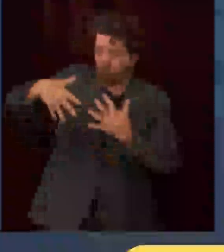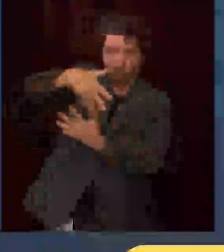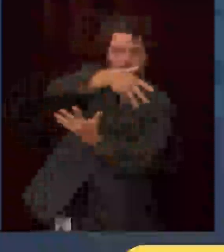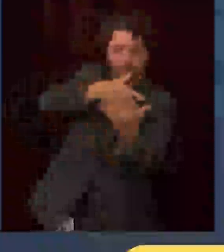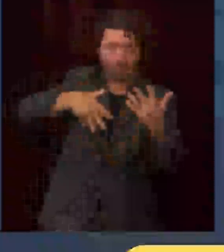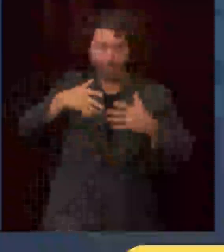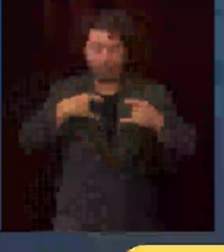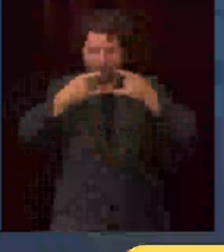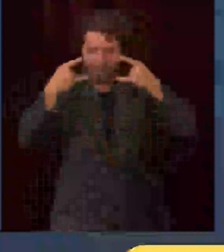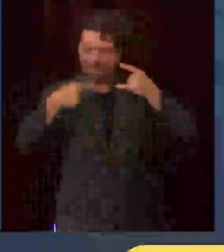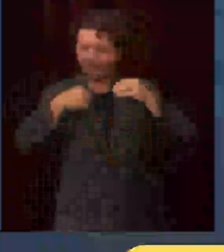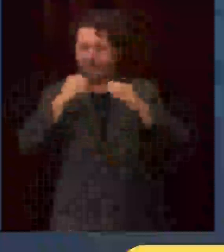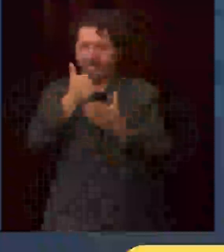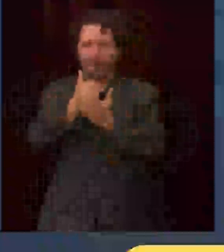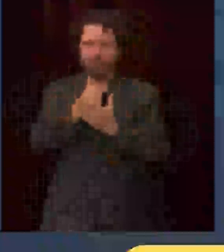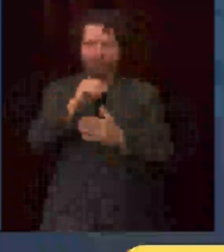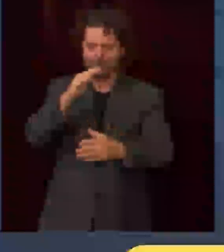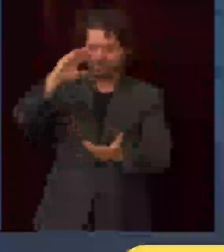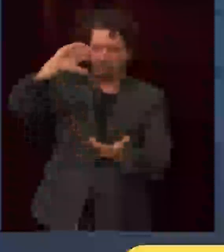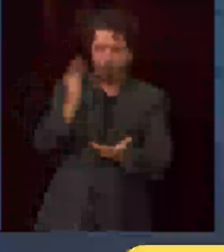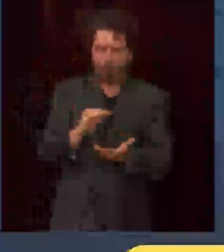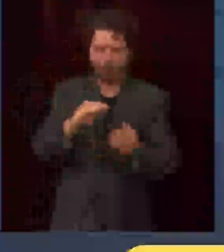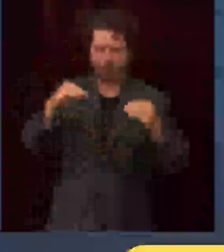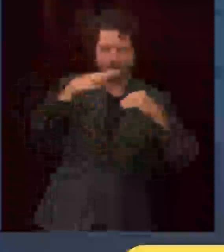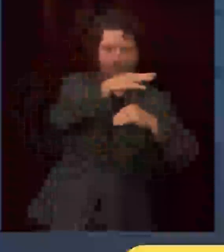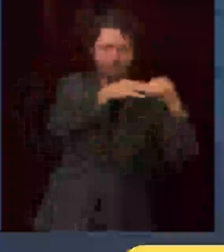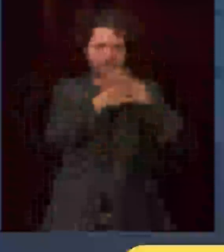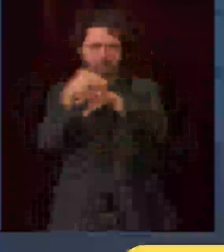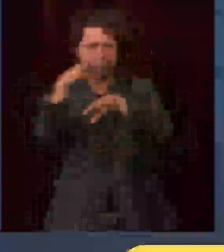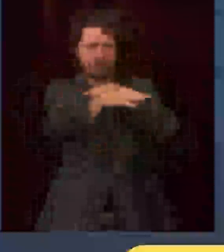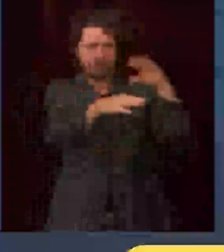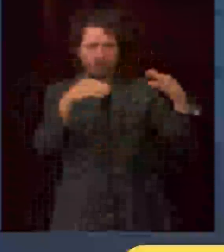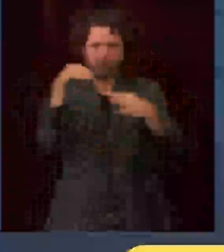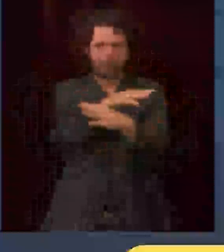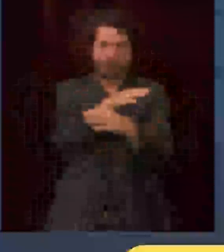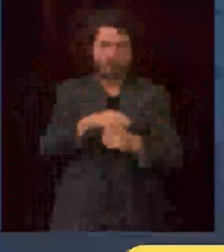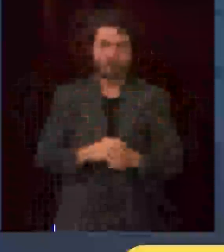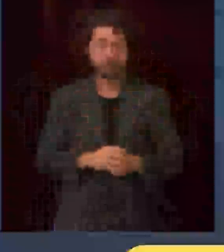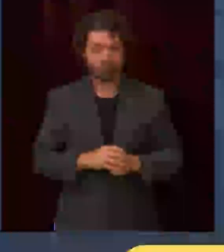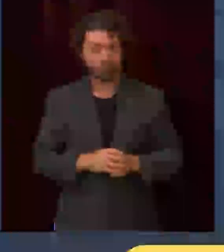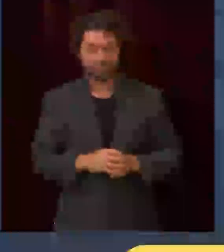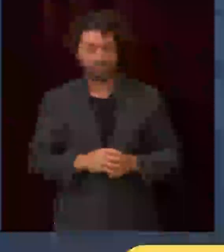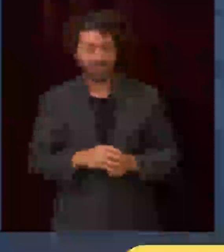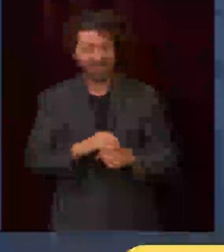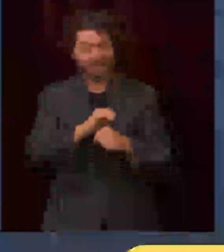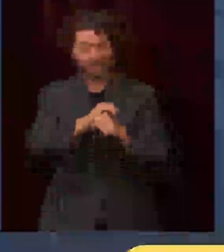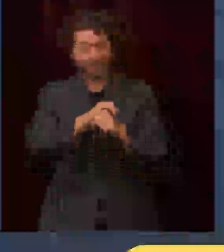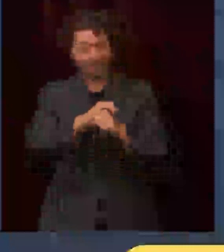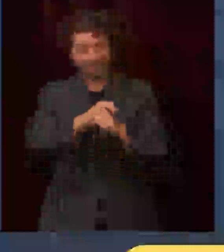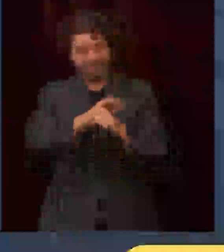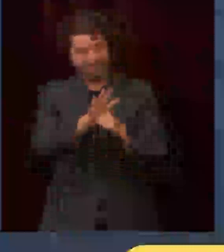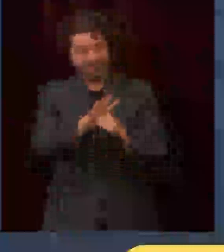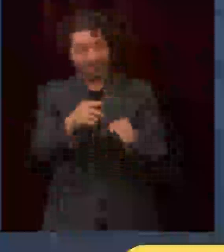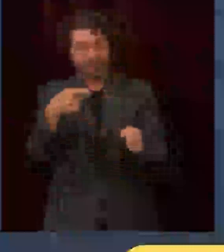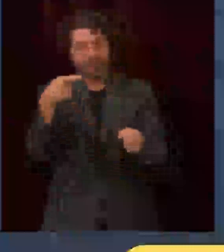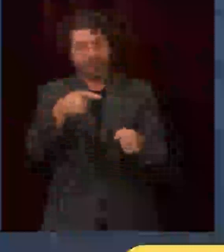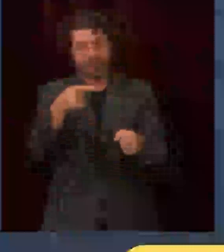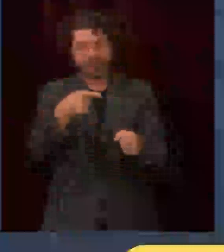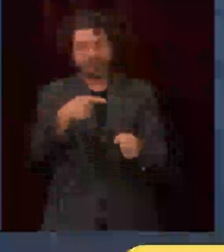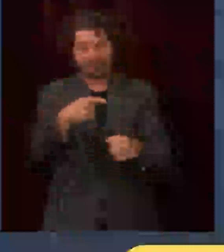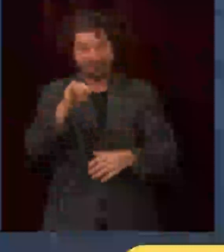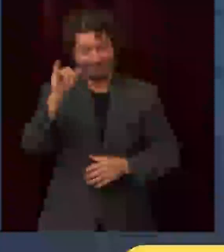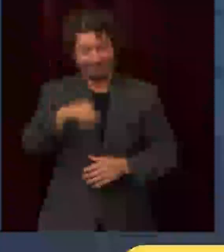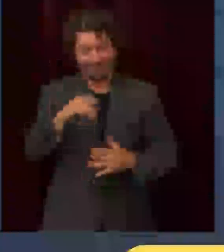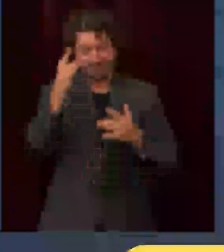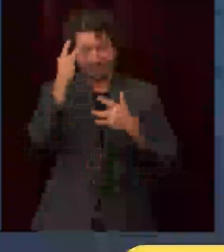is the virus that causes COVID-19. We've really learned a lot over the last weeks and months. The second thing is, as Governor